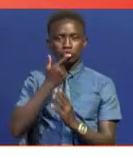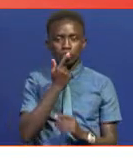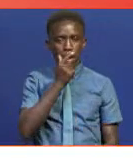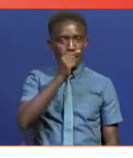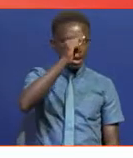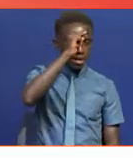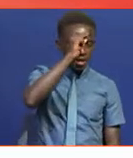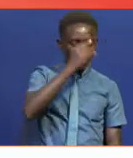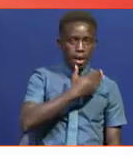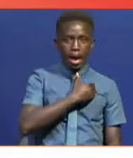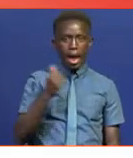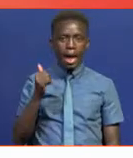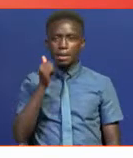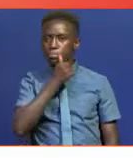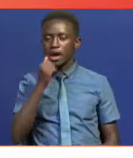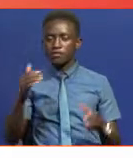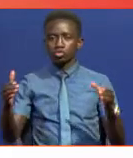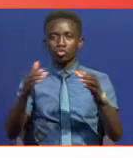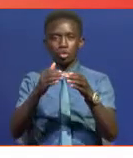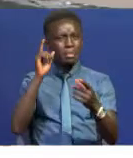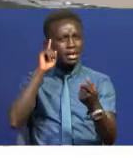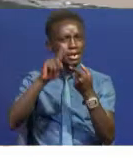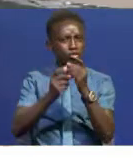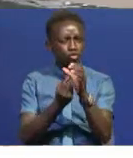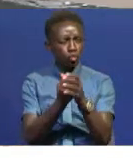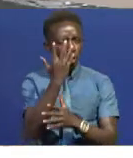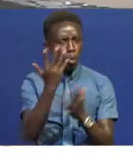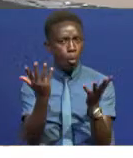drive the growth in the ICT sector.